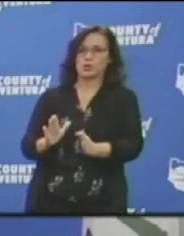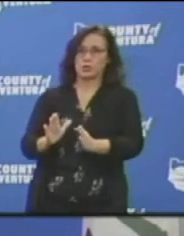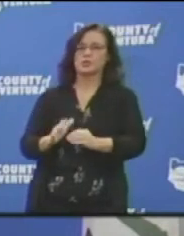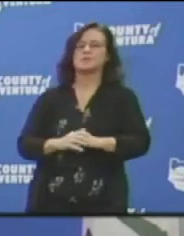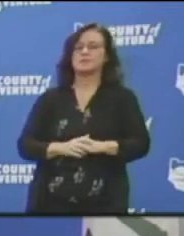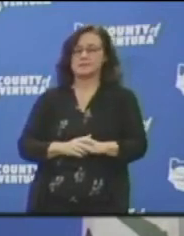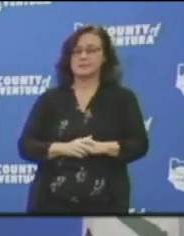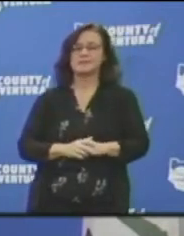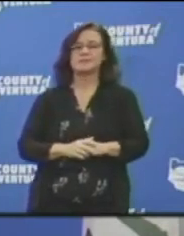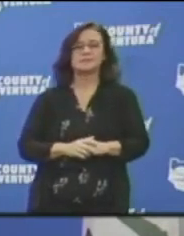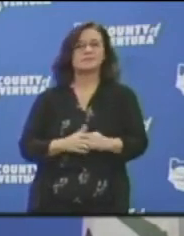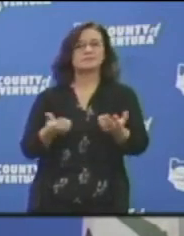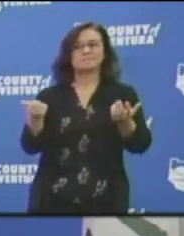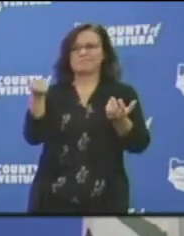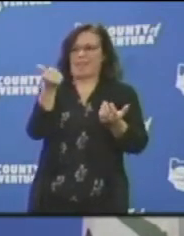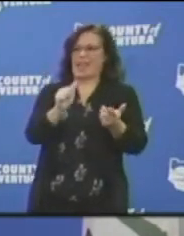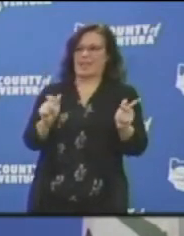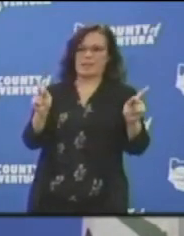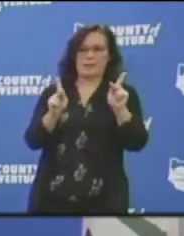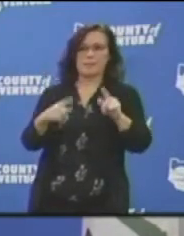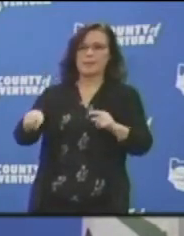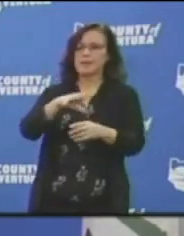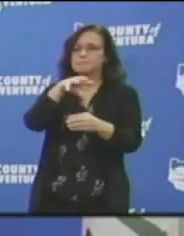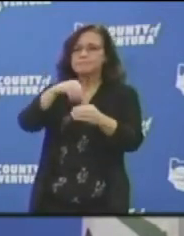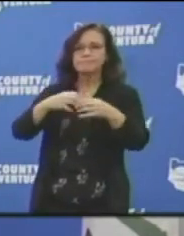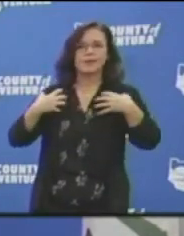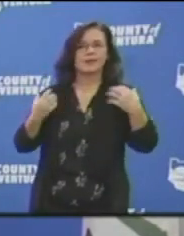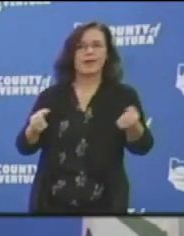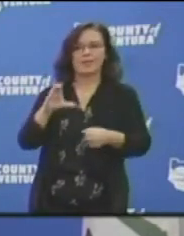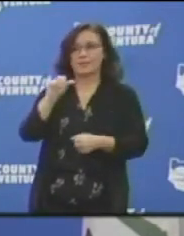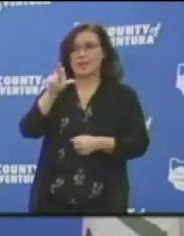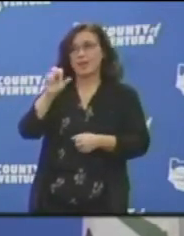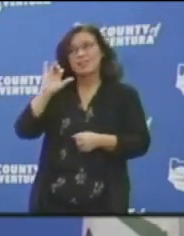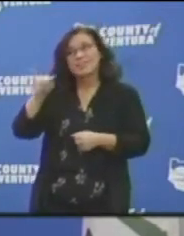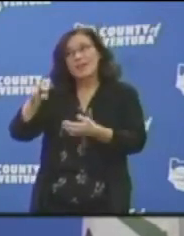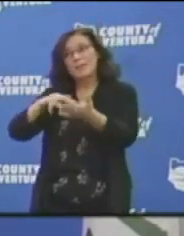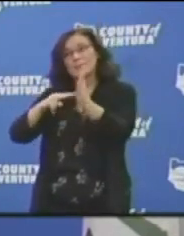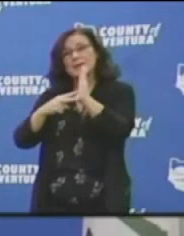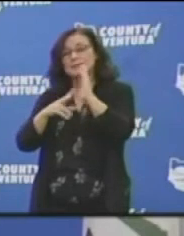healthcare workers, including dietary,